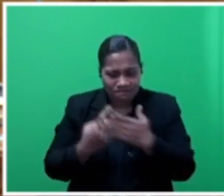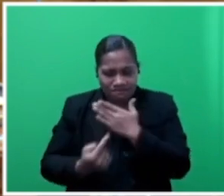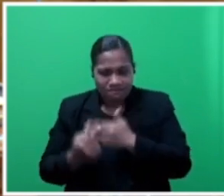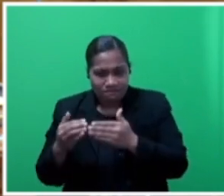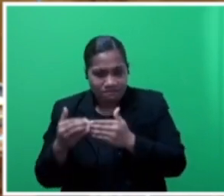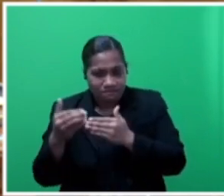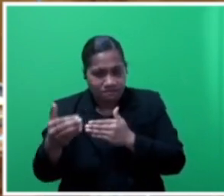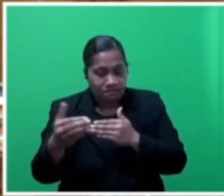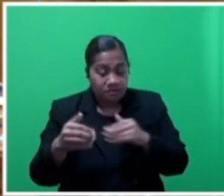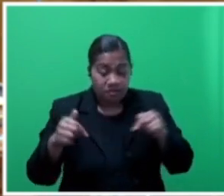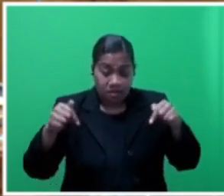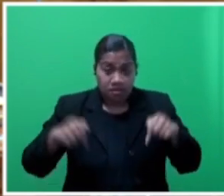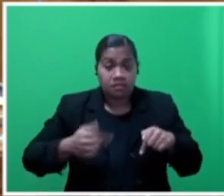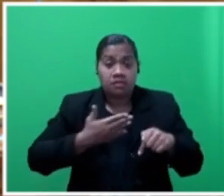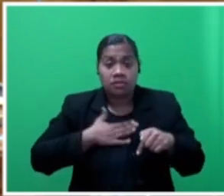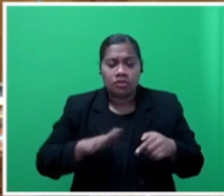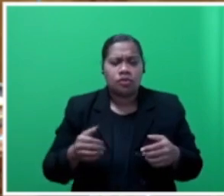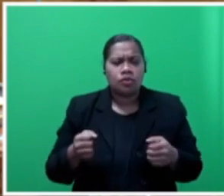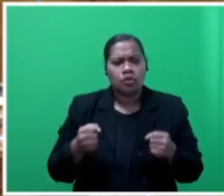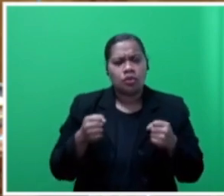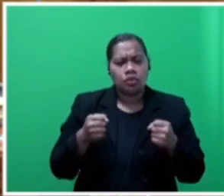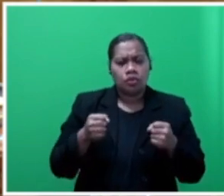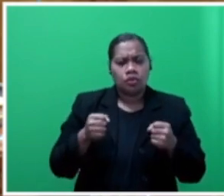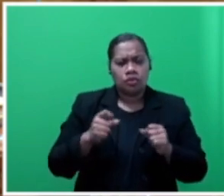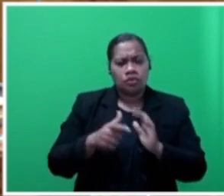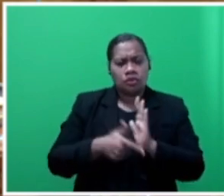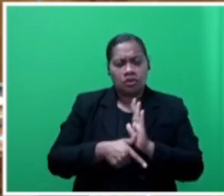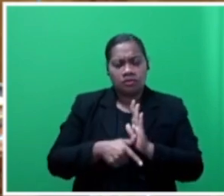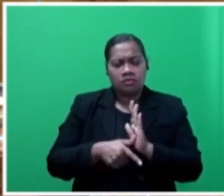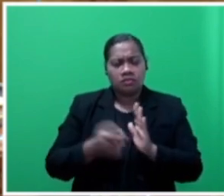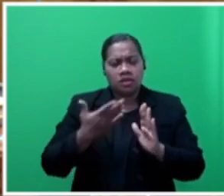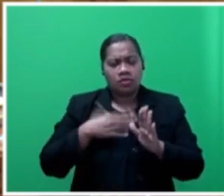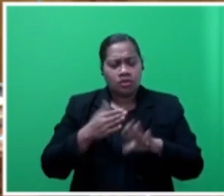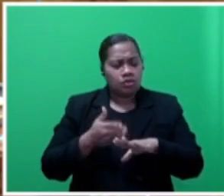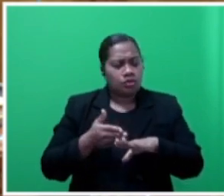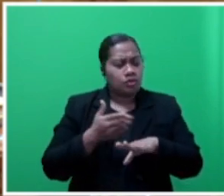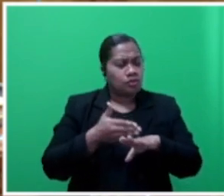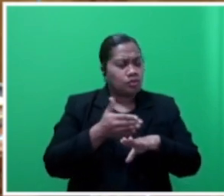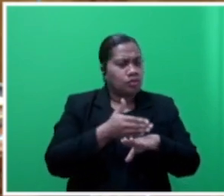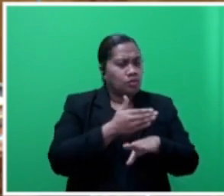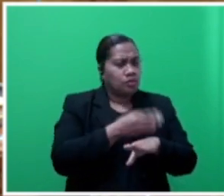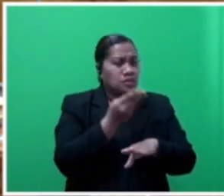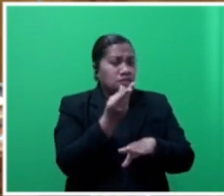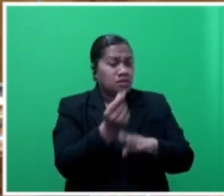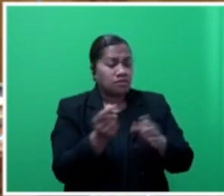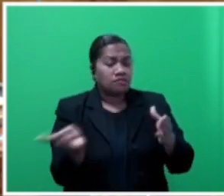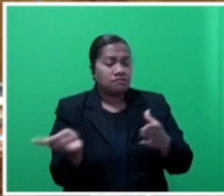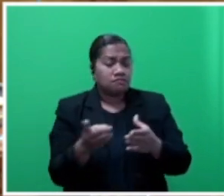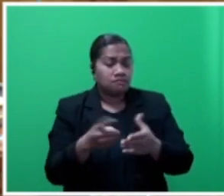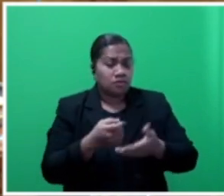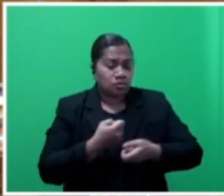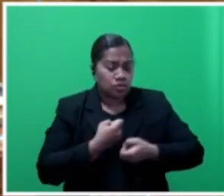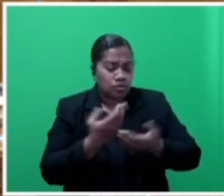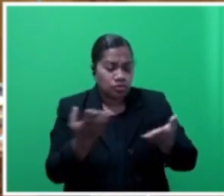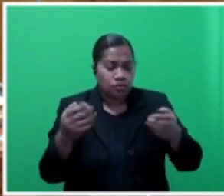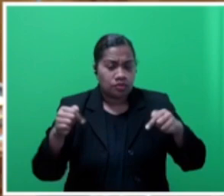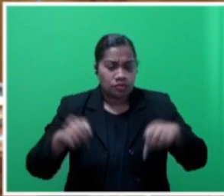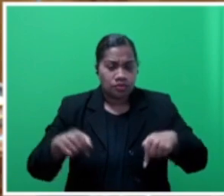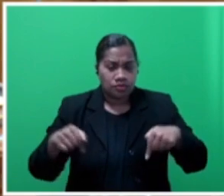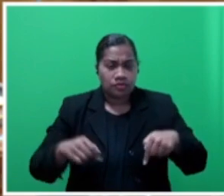Here, I'd like to pause for a moment and go back on some of the data that were provided in this August House